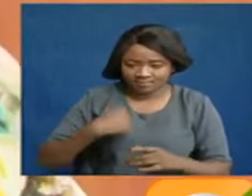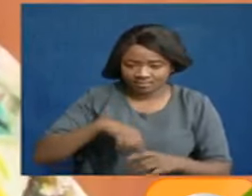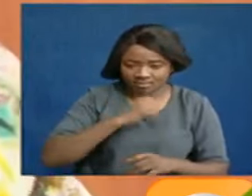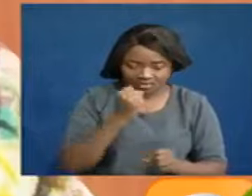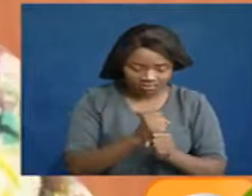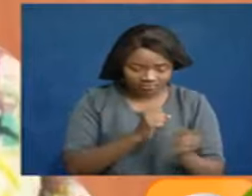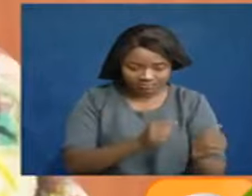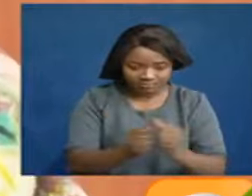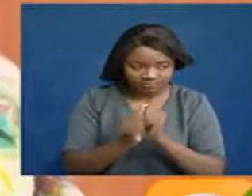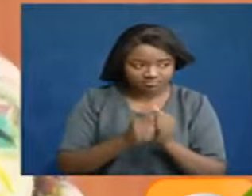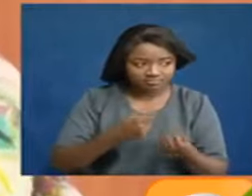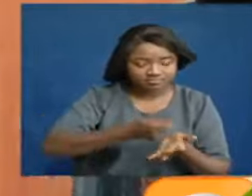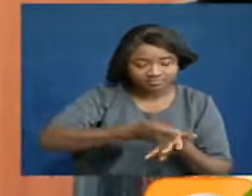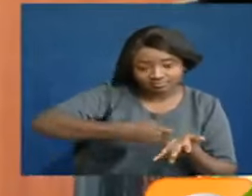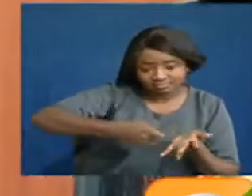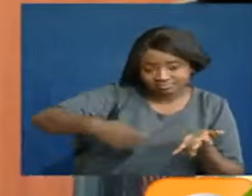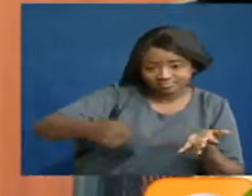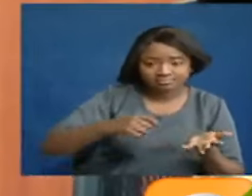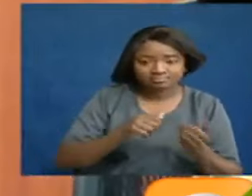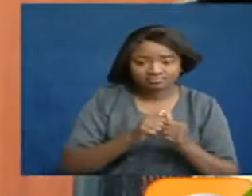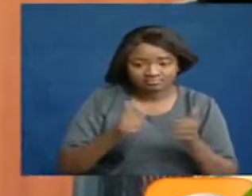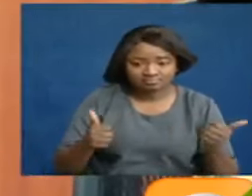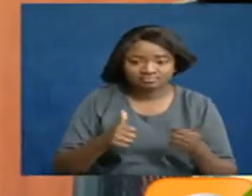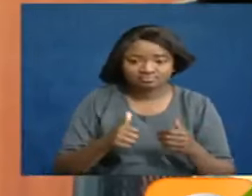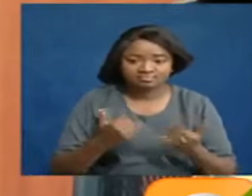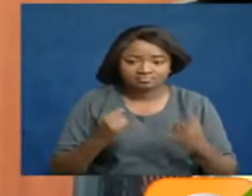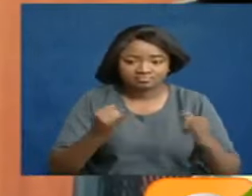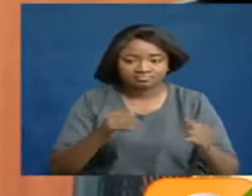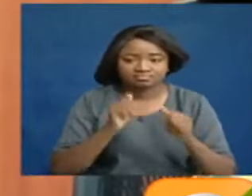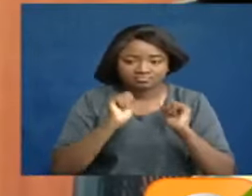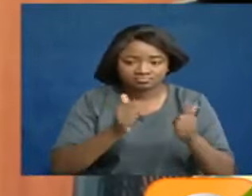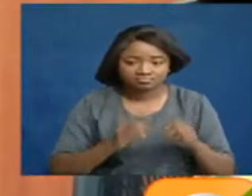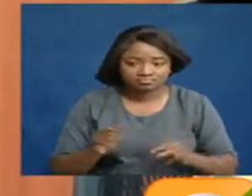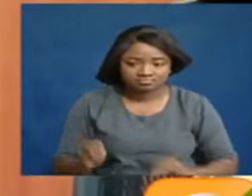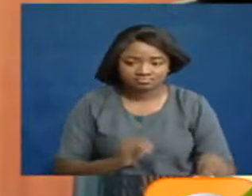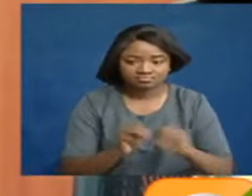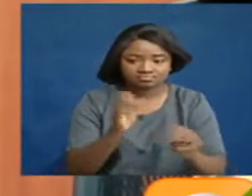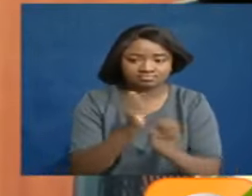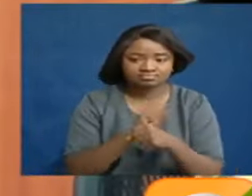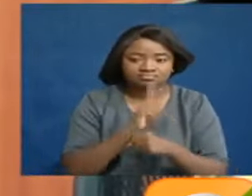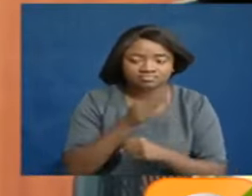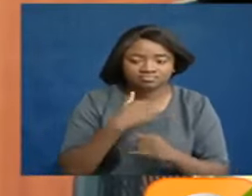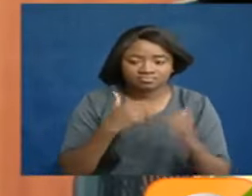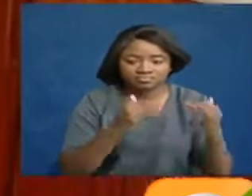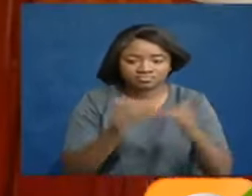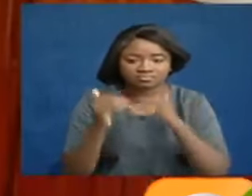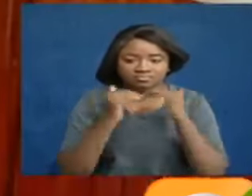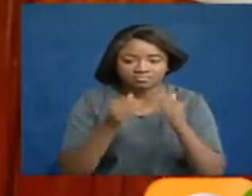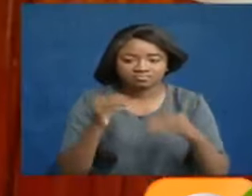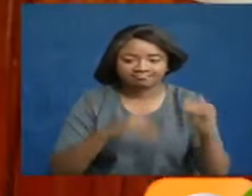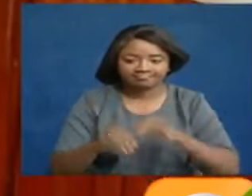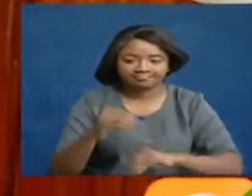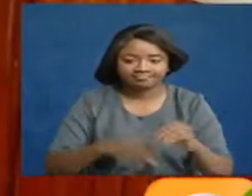find uh uh proper mechanisms of ensuring that uh we have free and fair elections